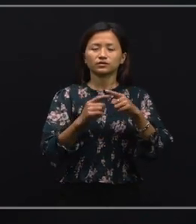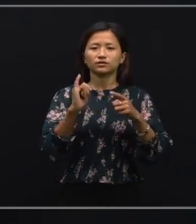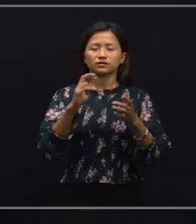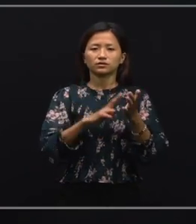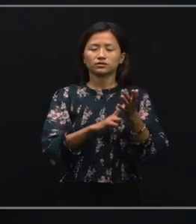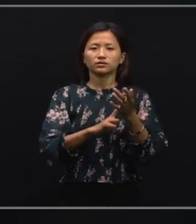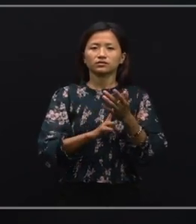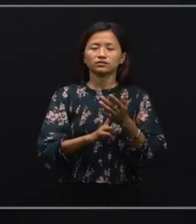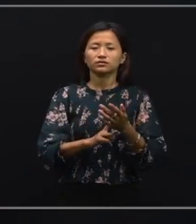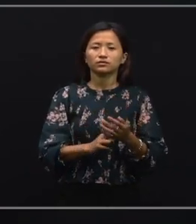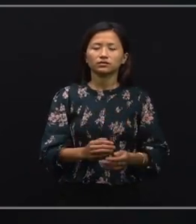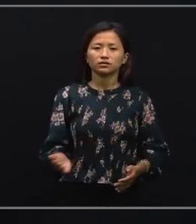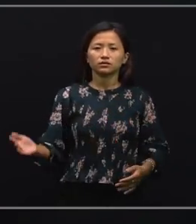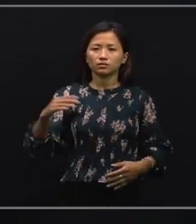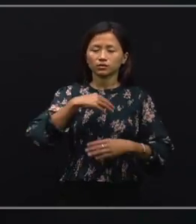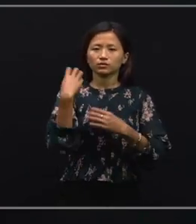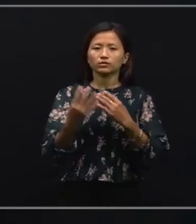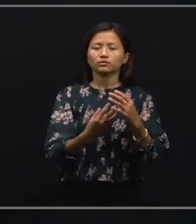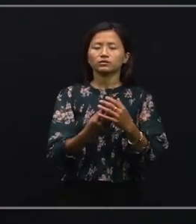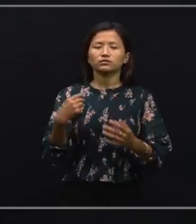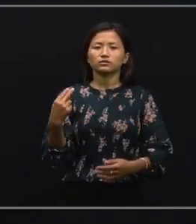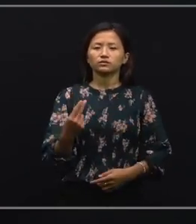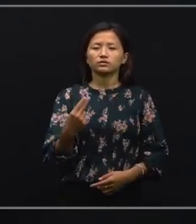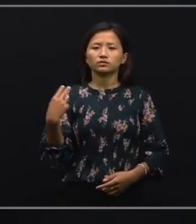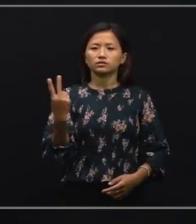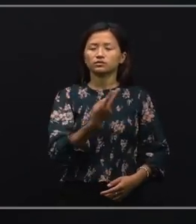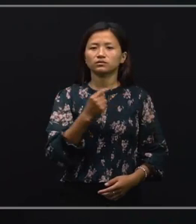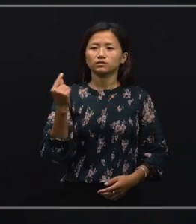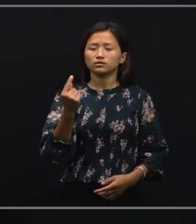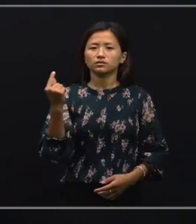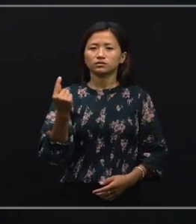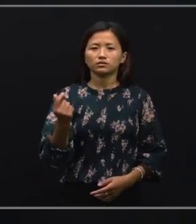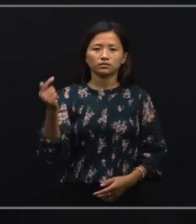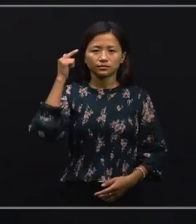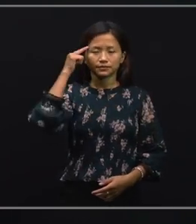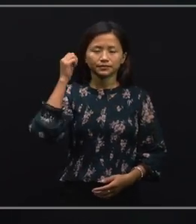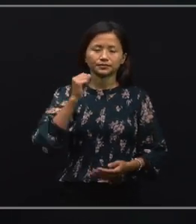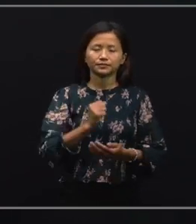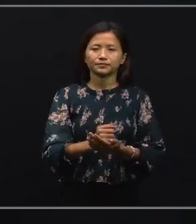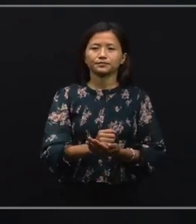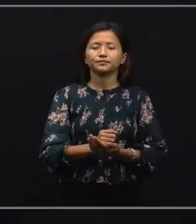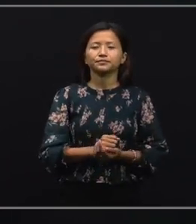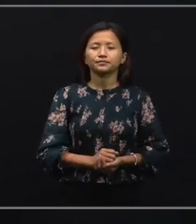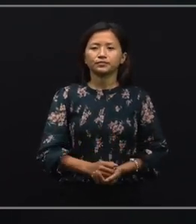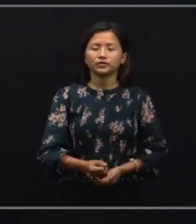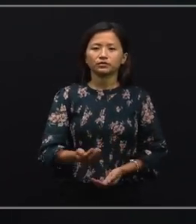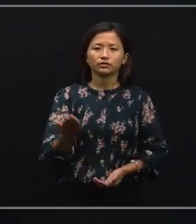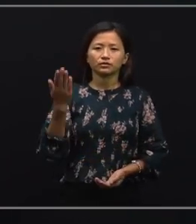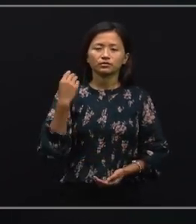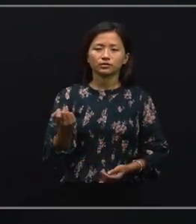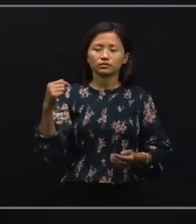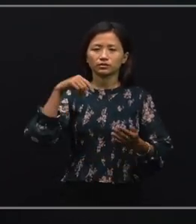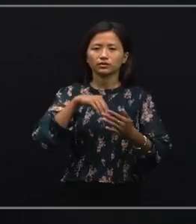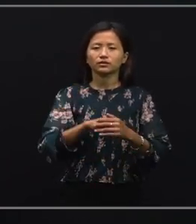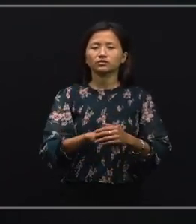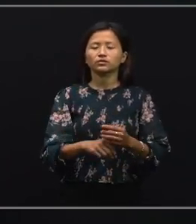from the common terms that we use right now. So I want you to keep it in your mind. You might have heard, before